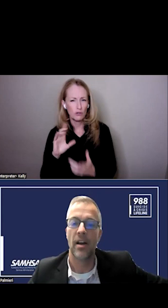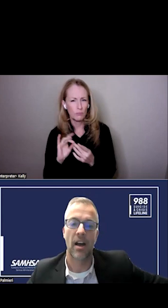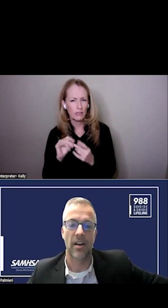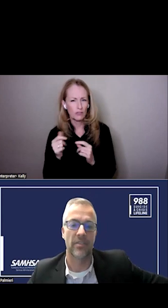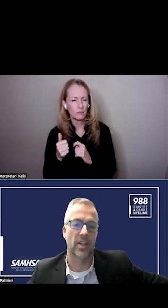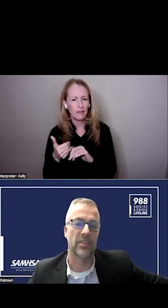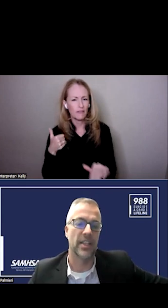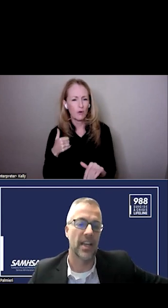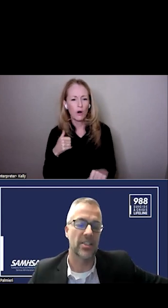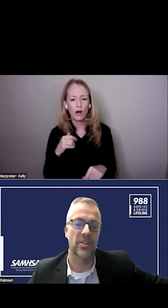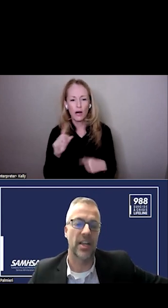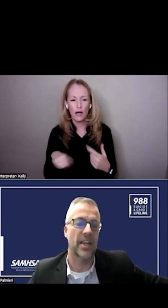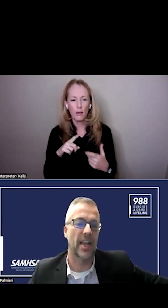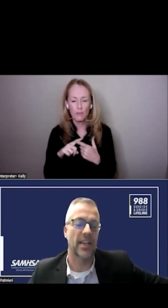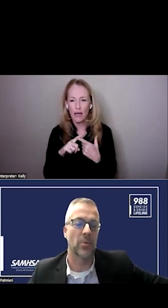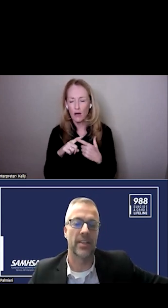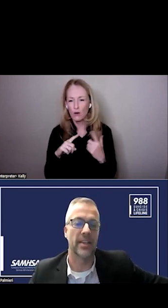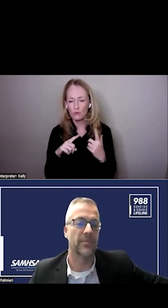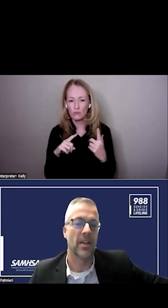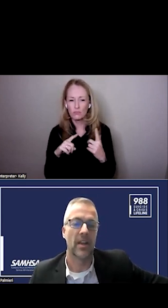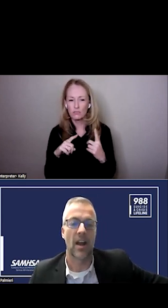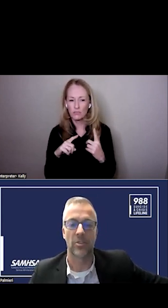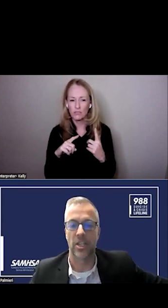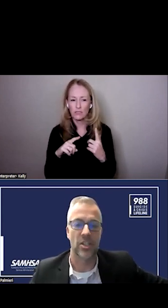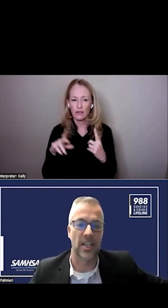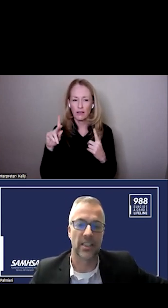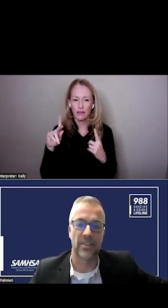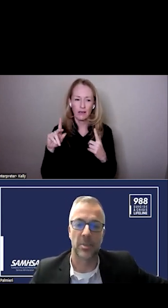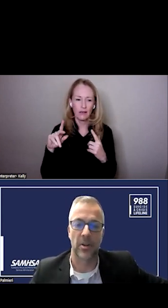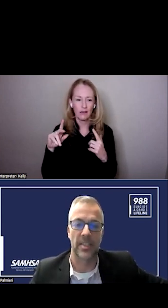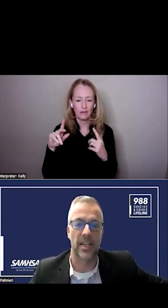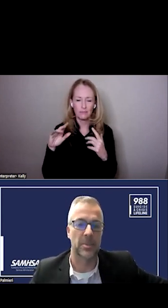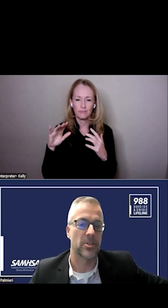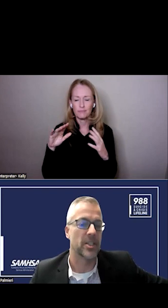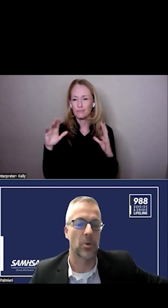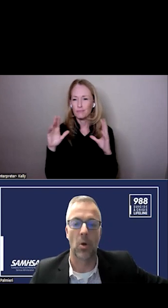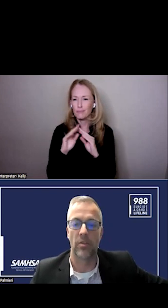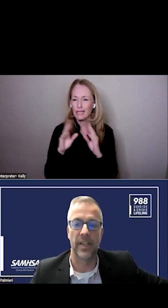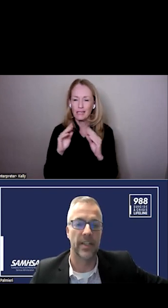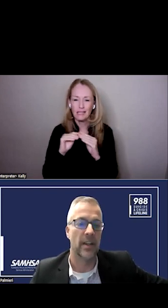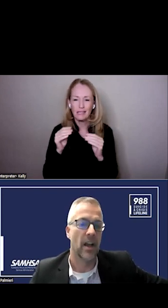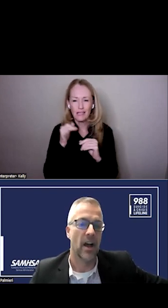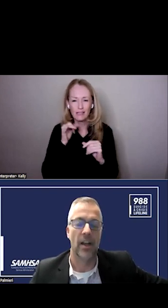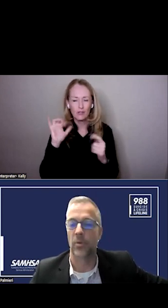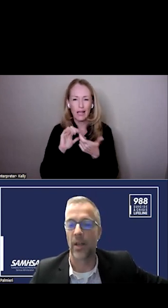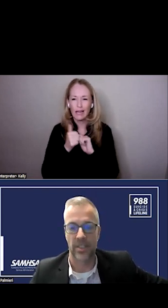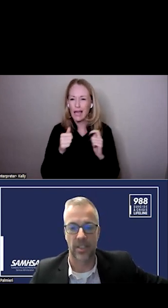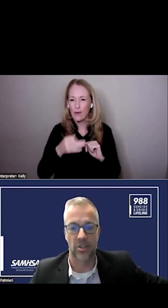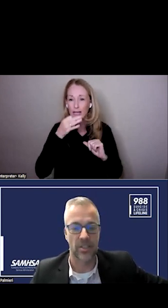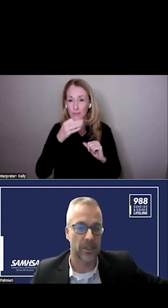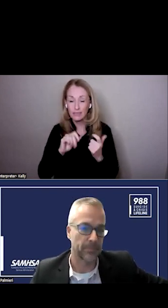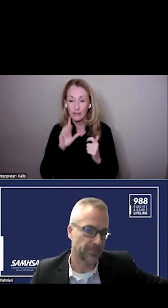top of the convening yesterday, and the way that conversations on lived experience and expertise were woven in throughout